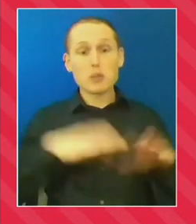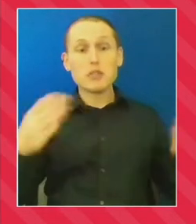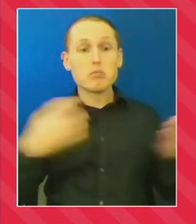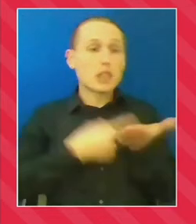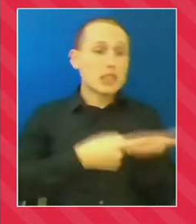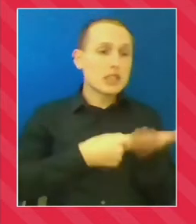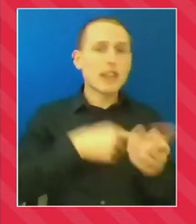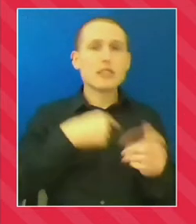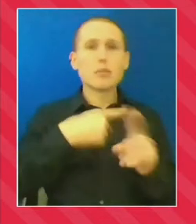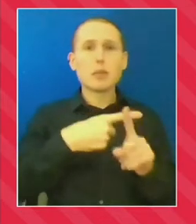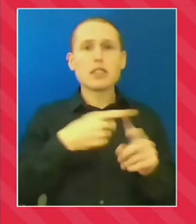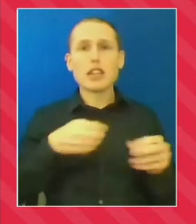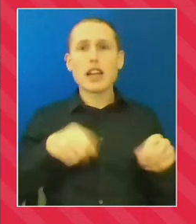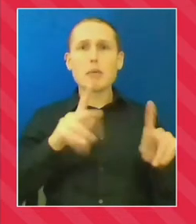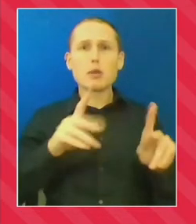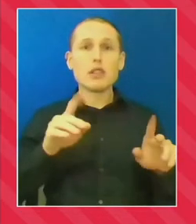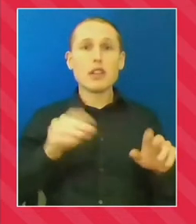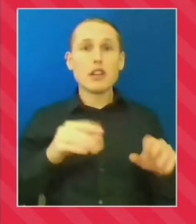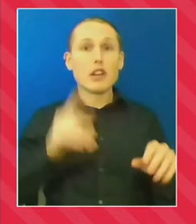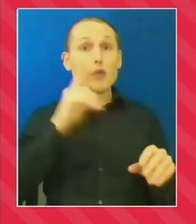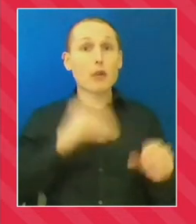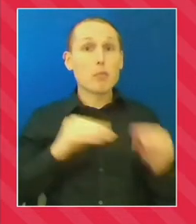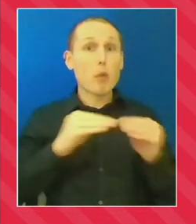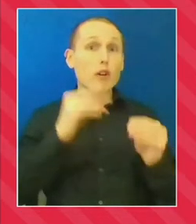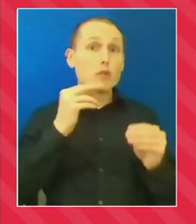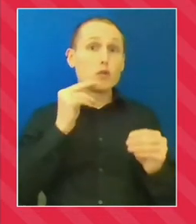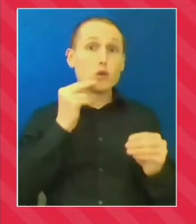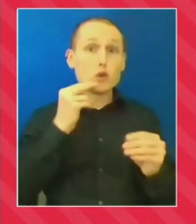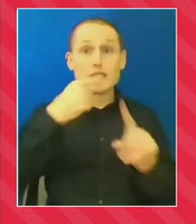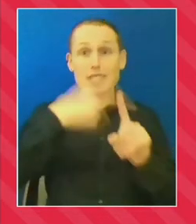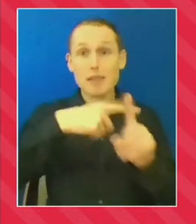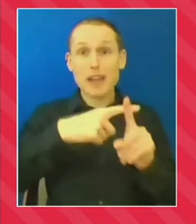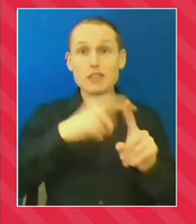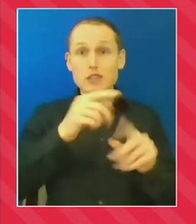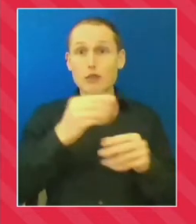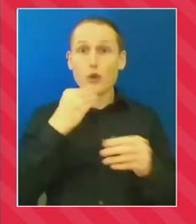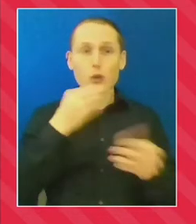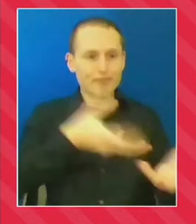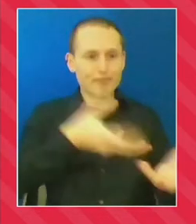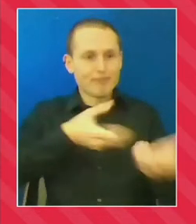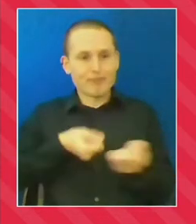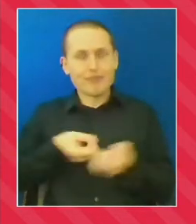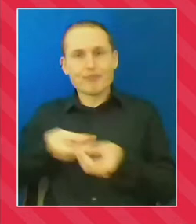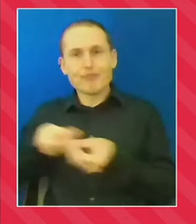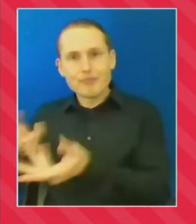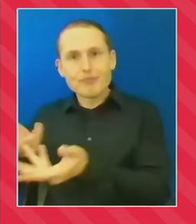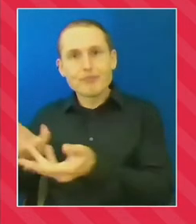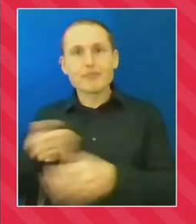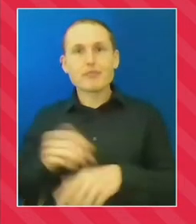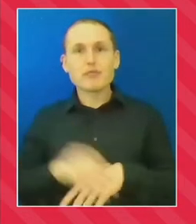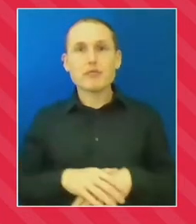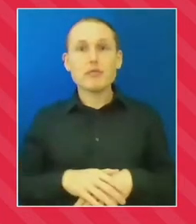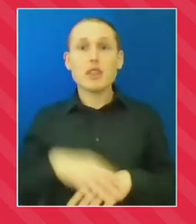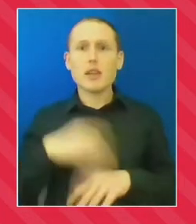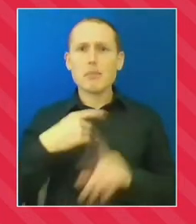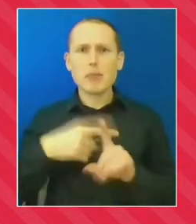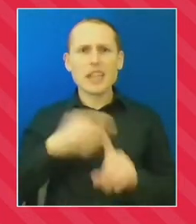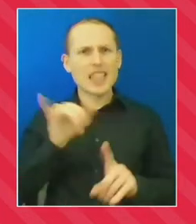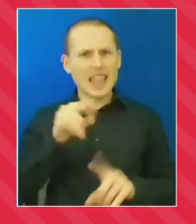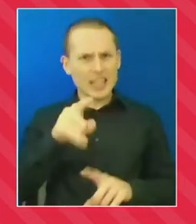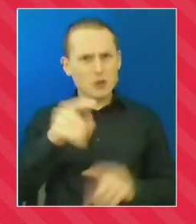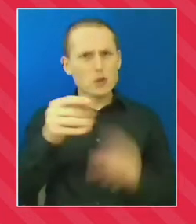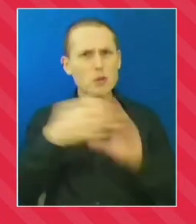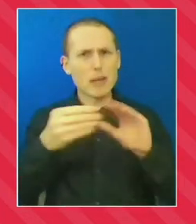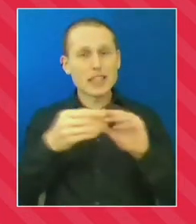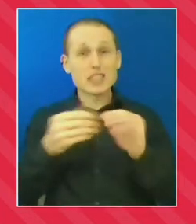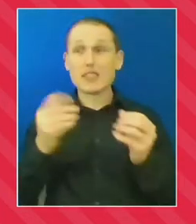mentioned, Pamela, I loved that you shared that you've heard from your network that people really want fruits and vegetables. We learned